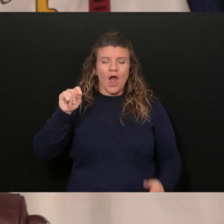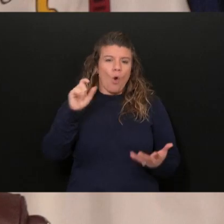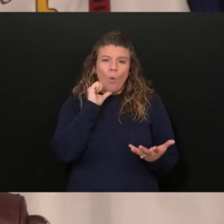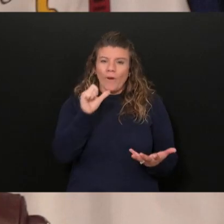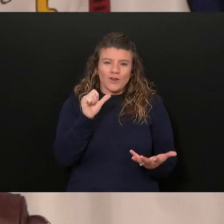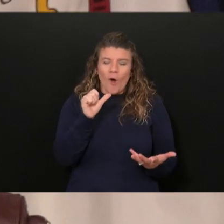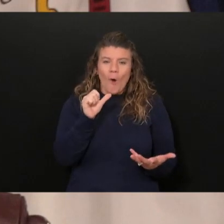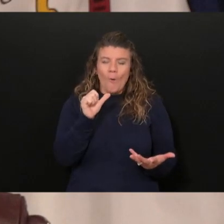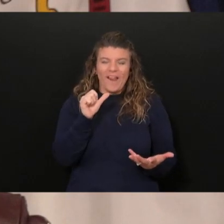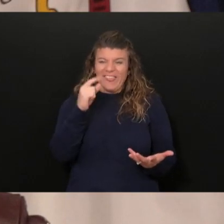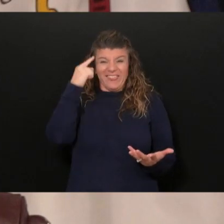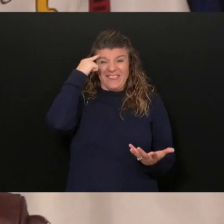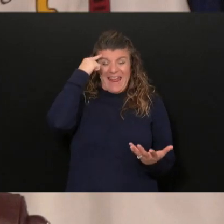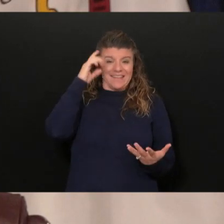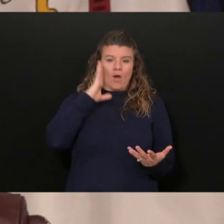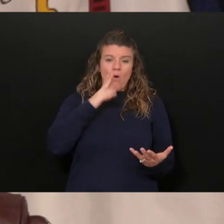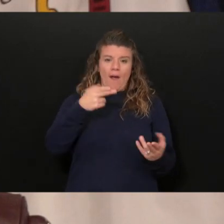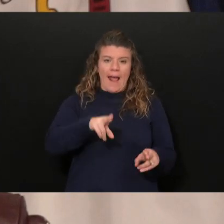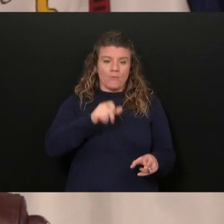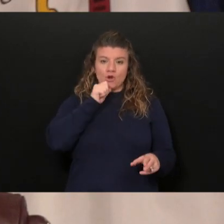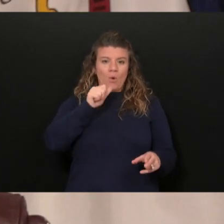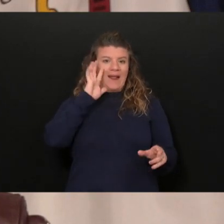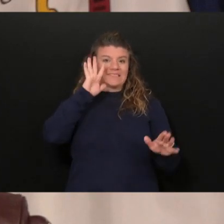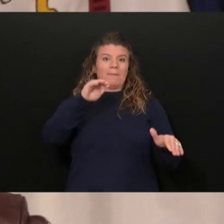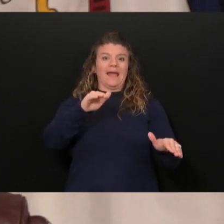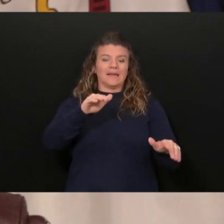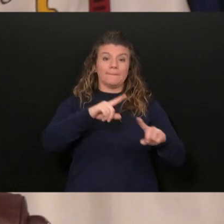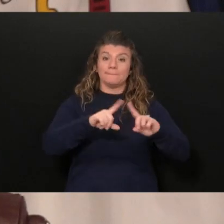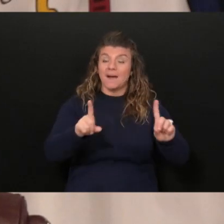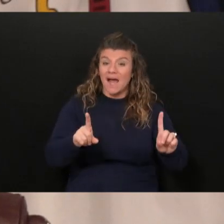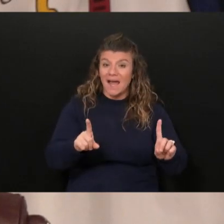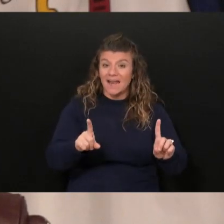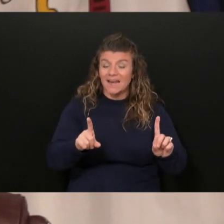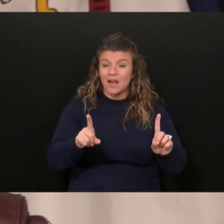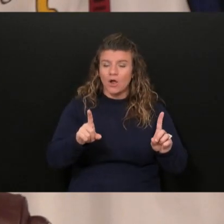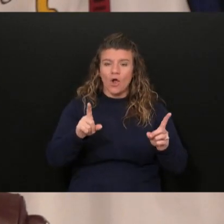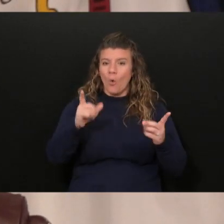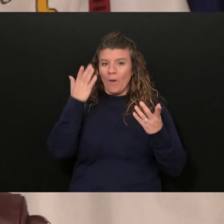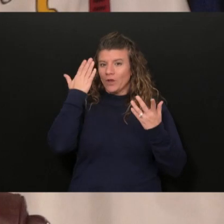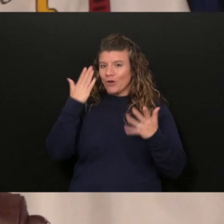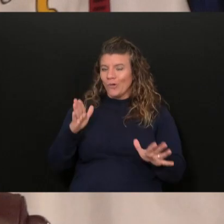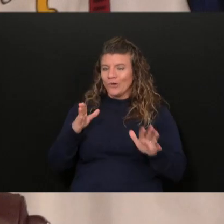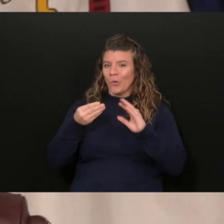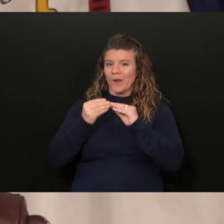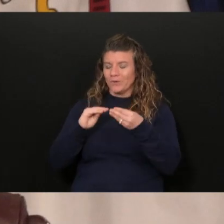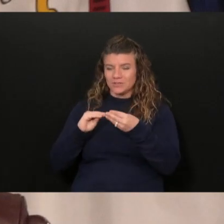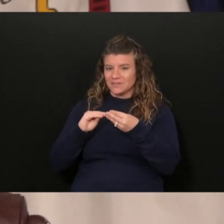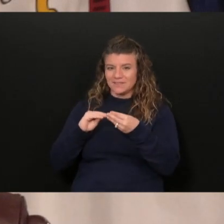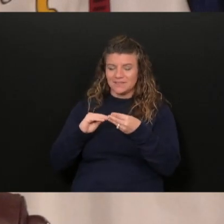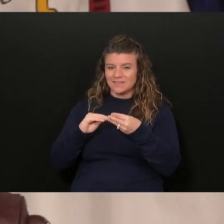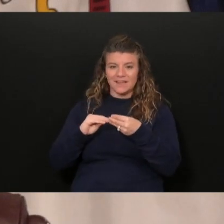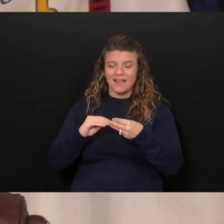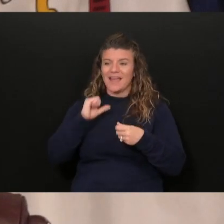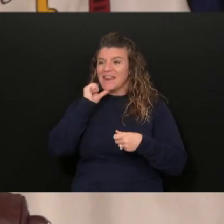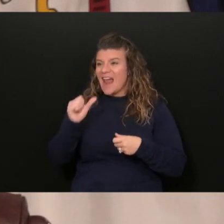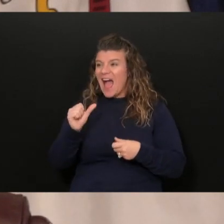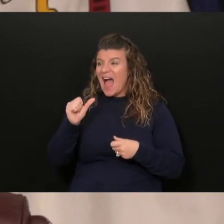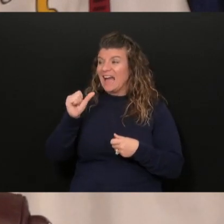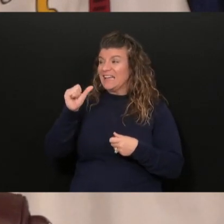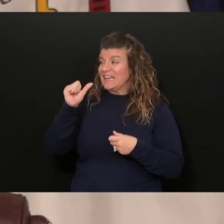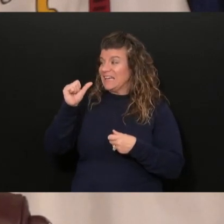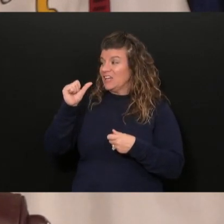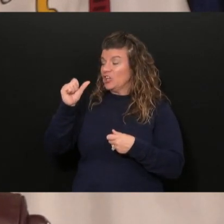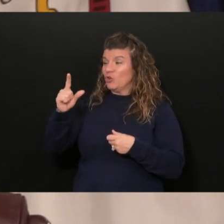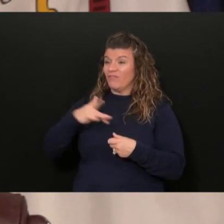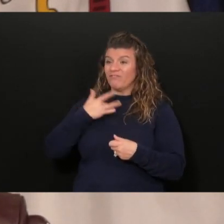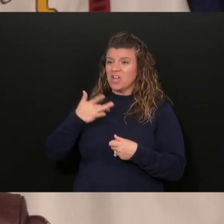think that's going to happen, but, not knowing the numbers and just not thinking it's going to